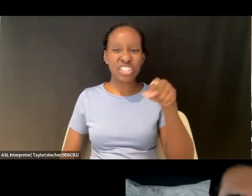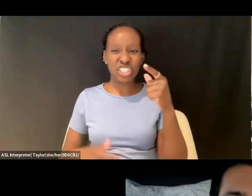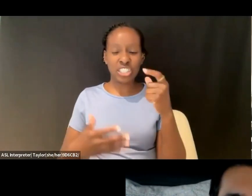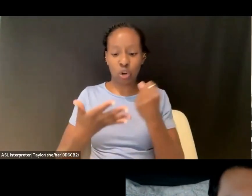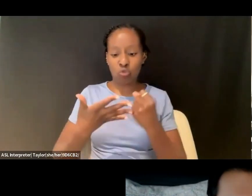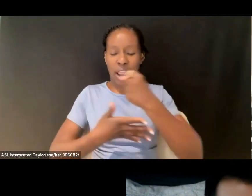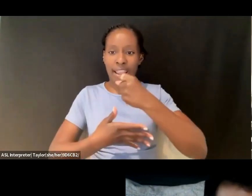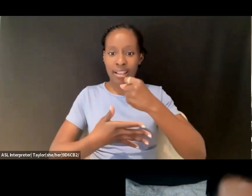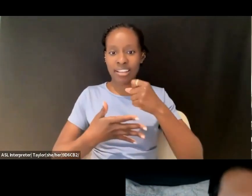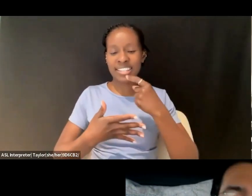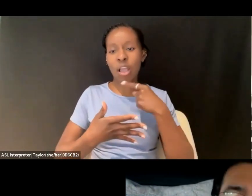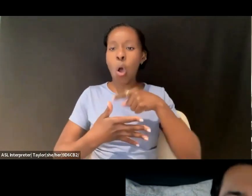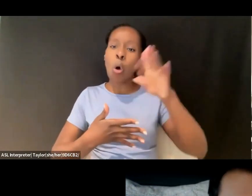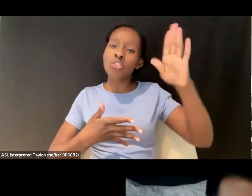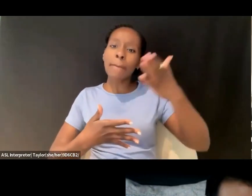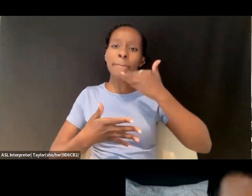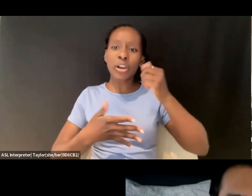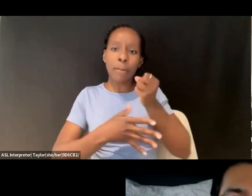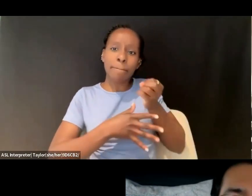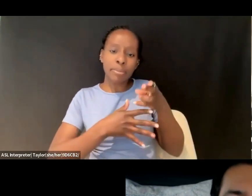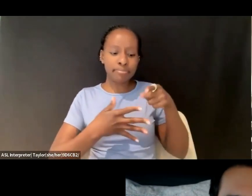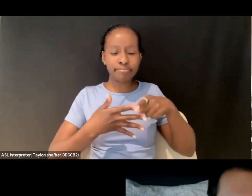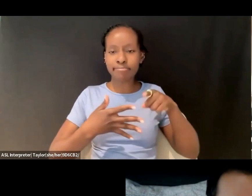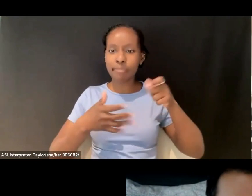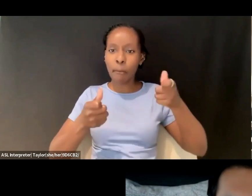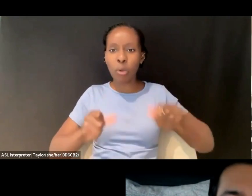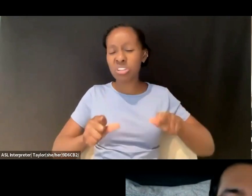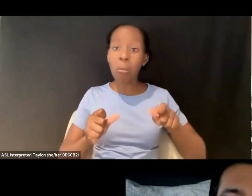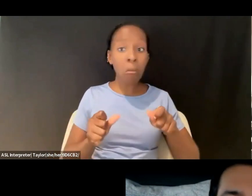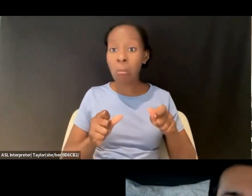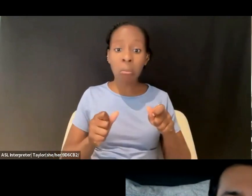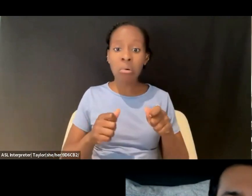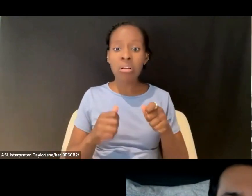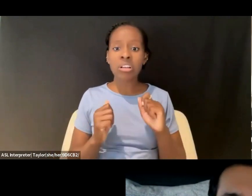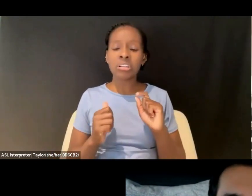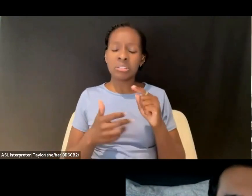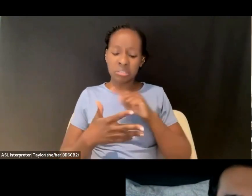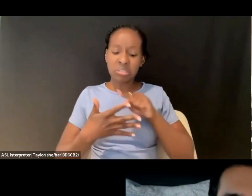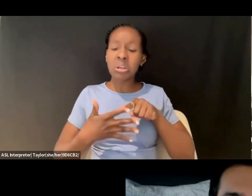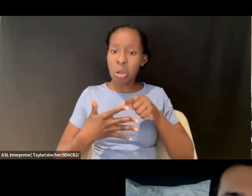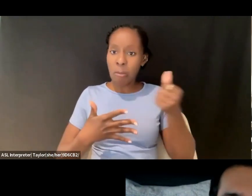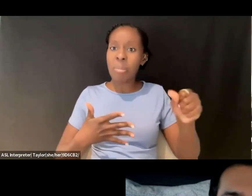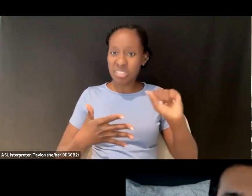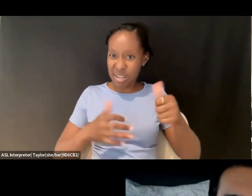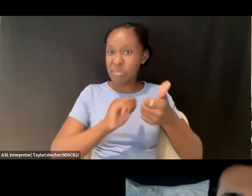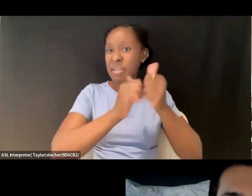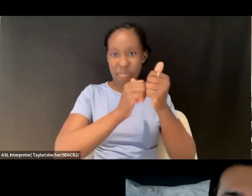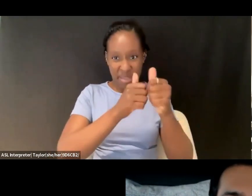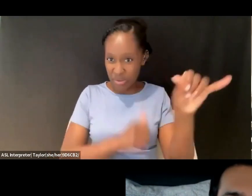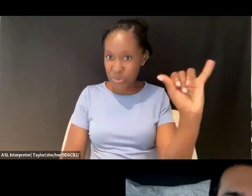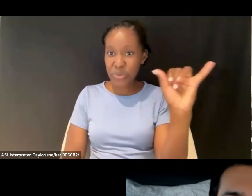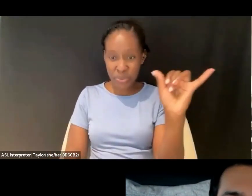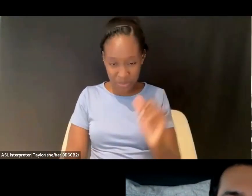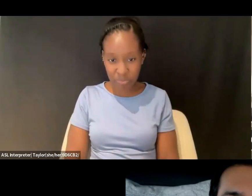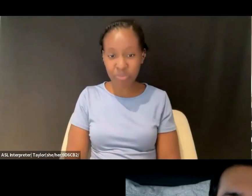say, that talks are better than posters. It's not that at all. It's just that posters can be very highly competitive as